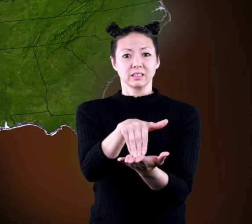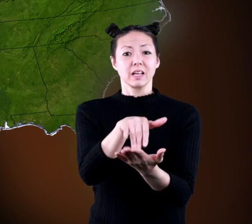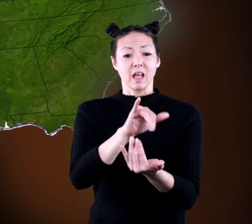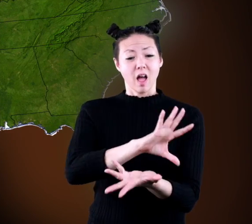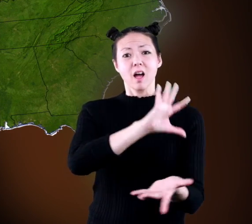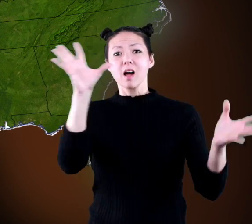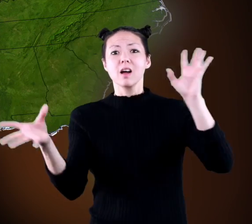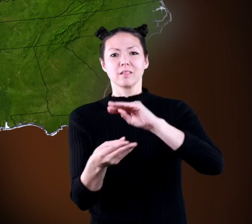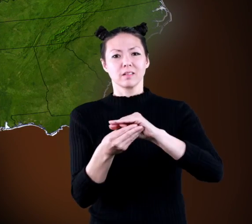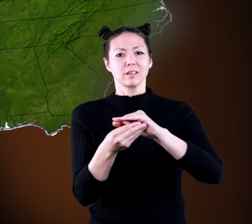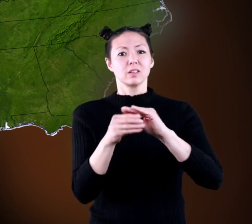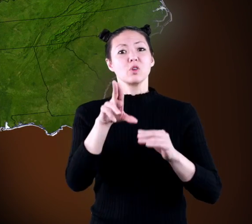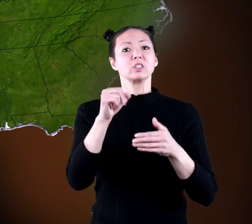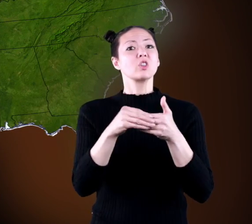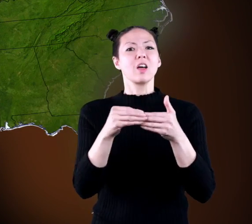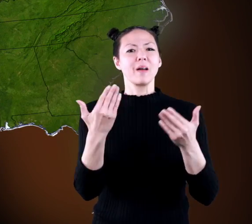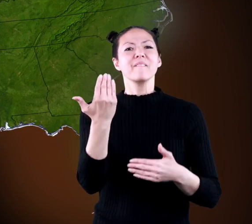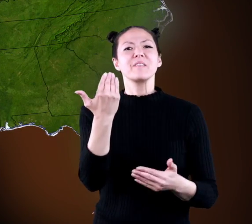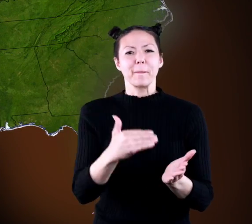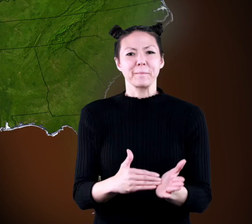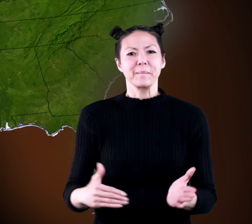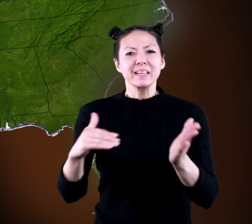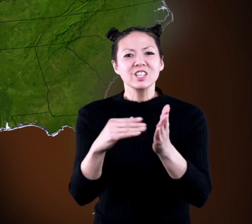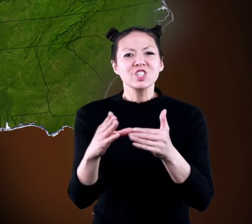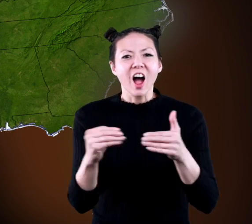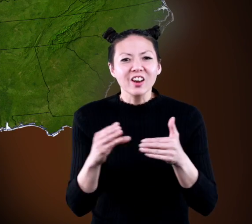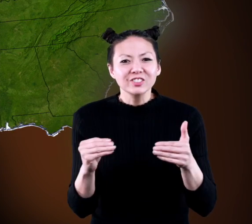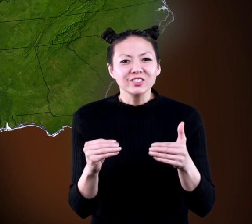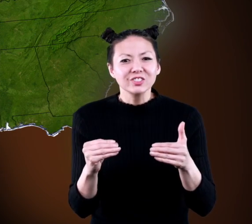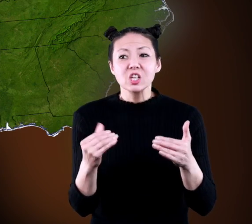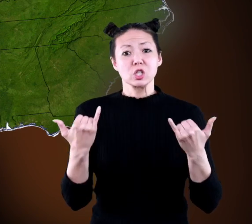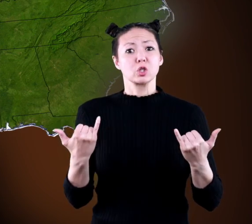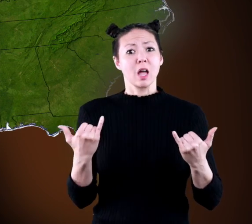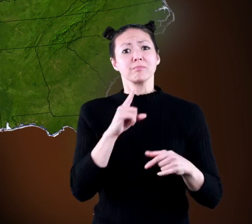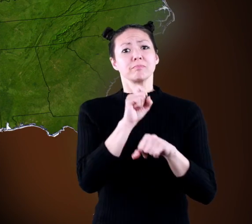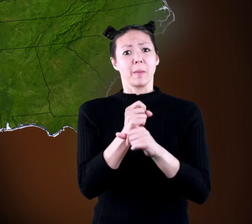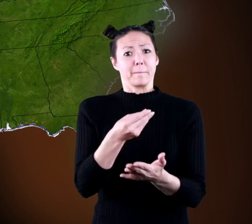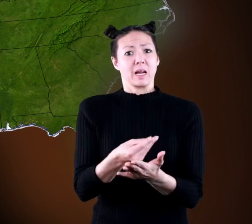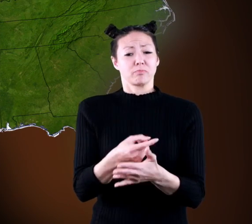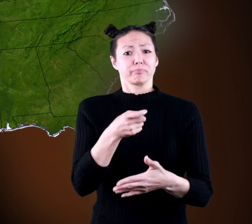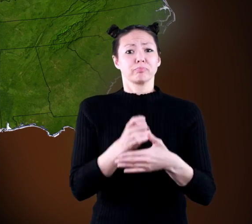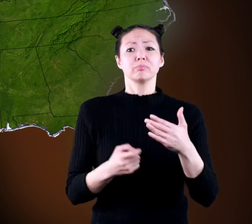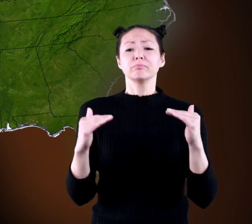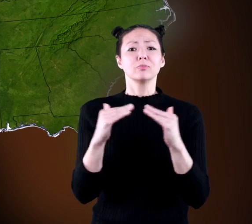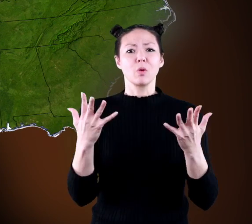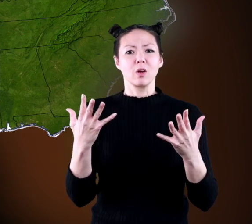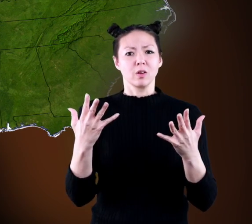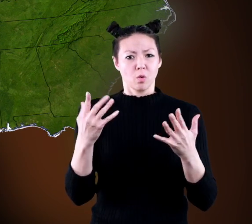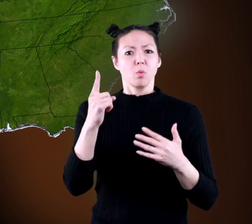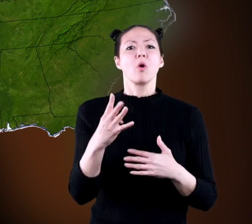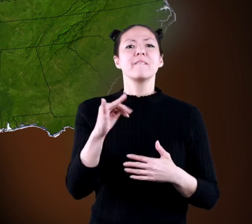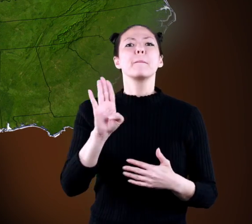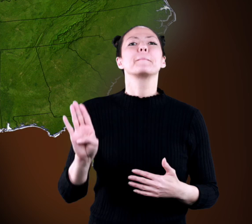$3,750,000, for a total of 15 million US dollars. In today's money, that would equal